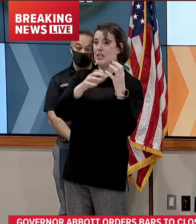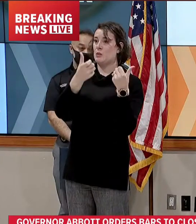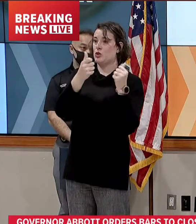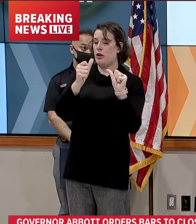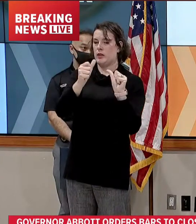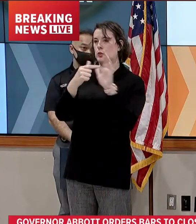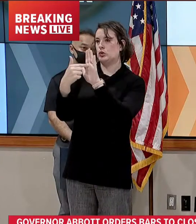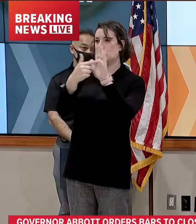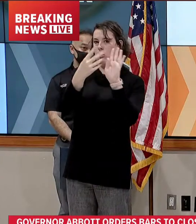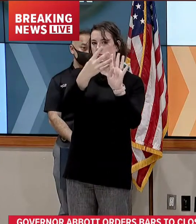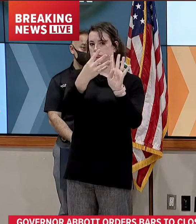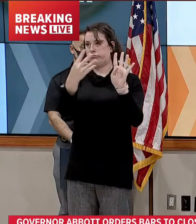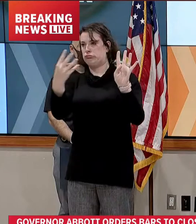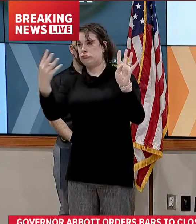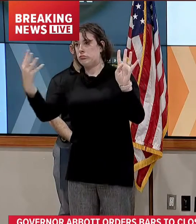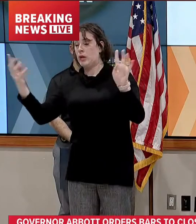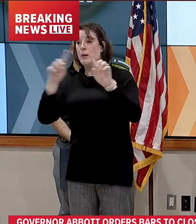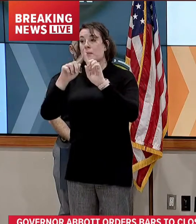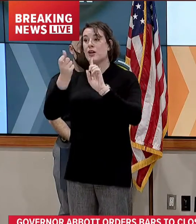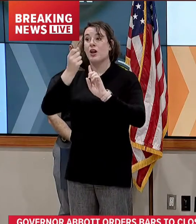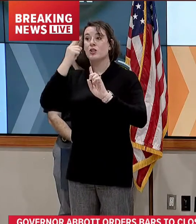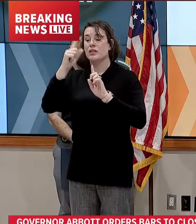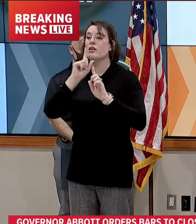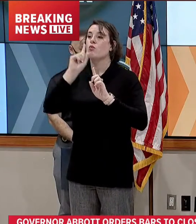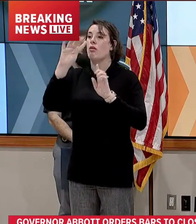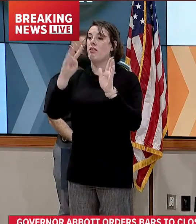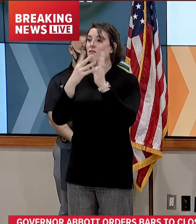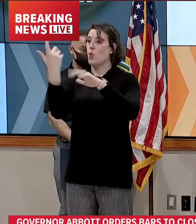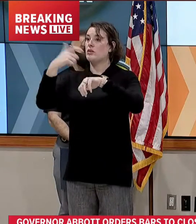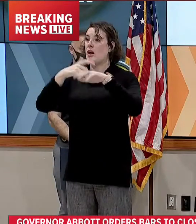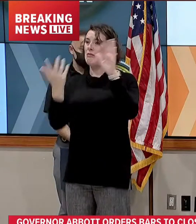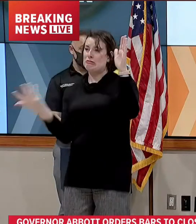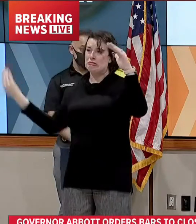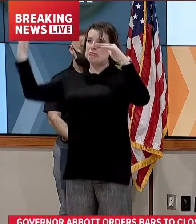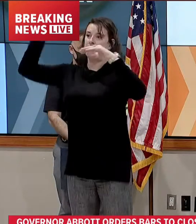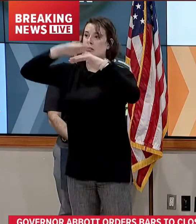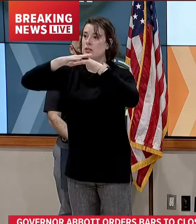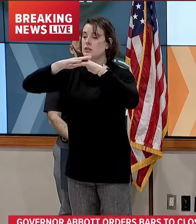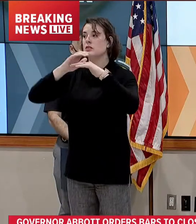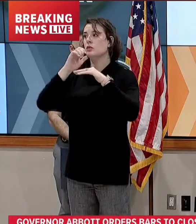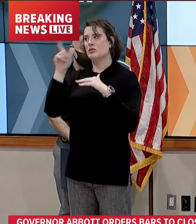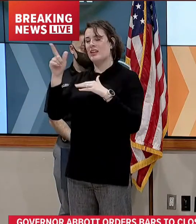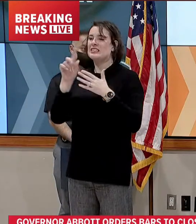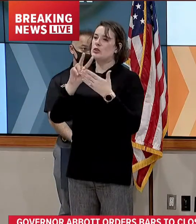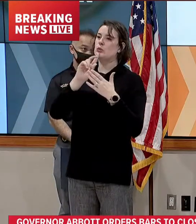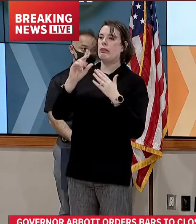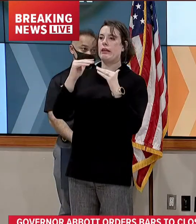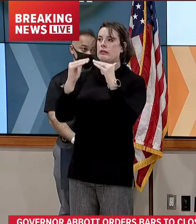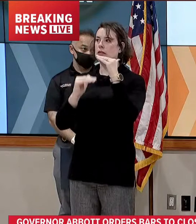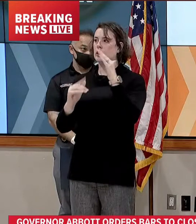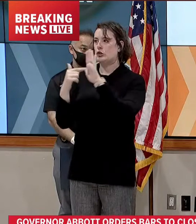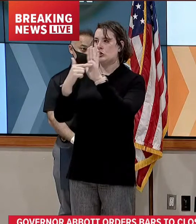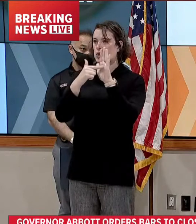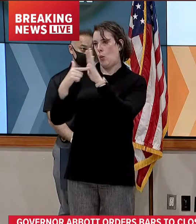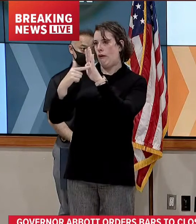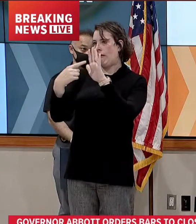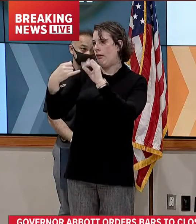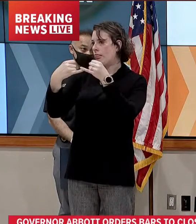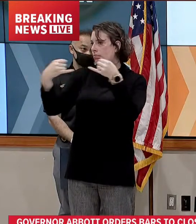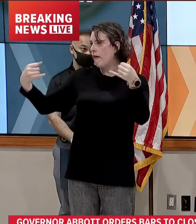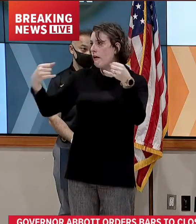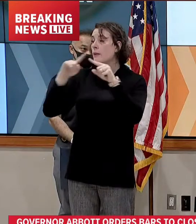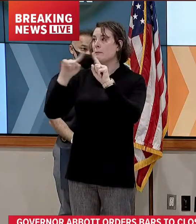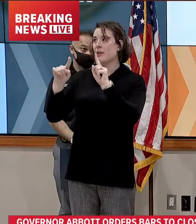out linearly. These trends actually are growing quadratically. They're not growing linearly, so we're being conservative. We're making a line out of them. And